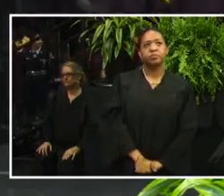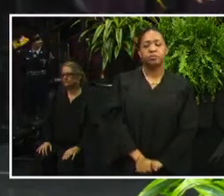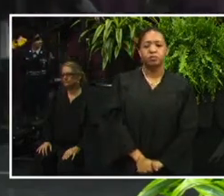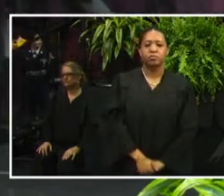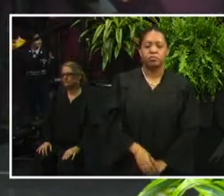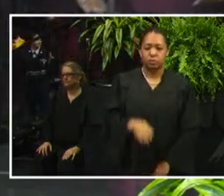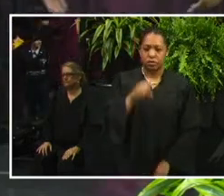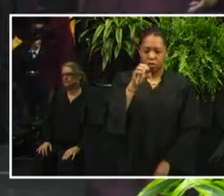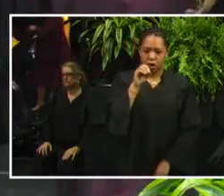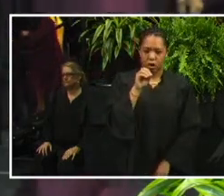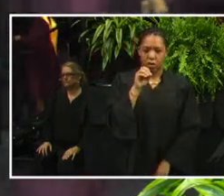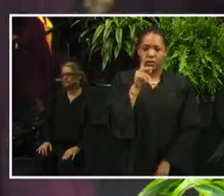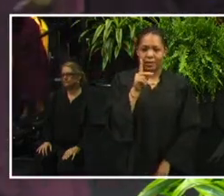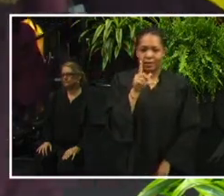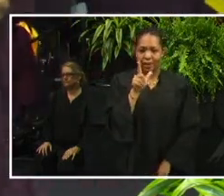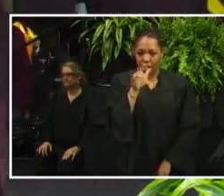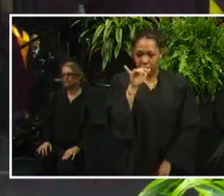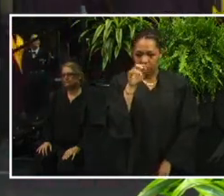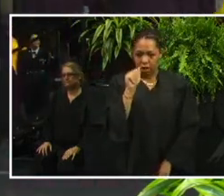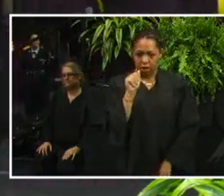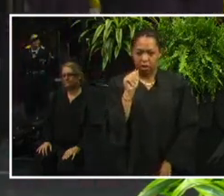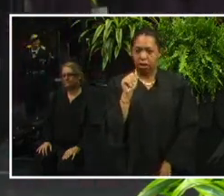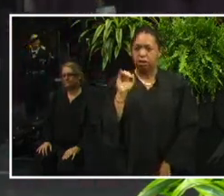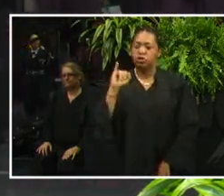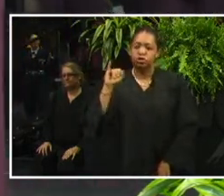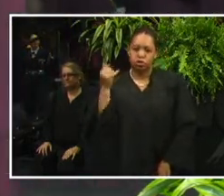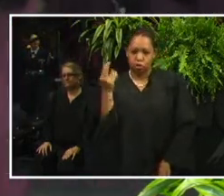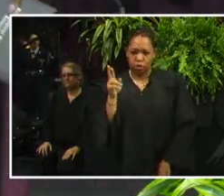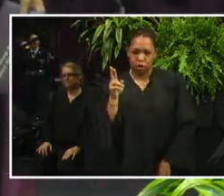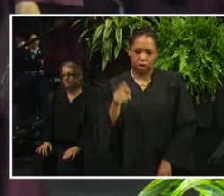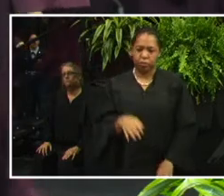Okimi Lamar Jones Jr.